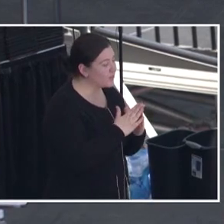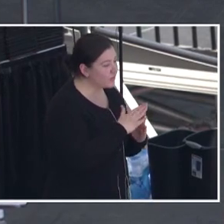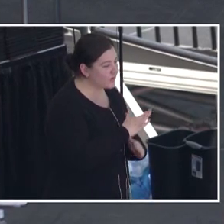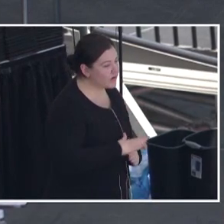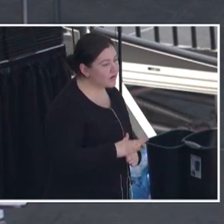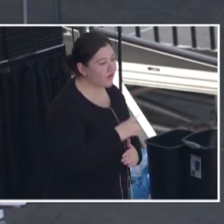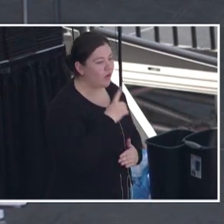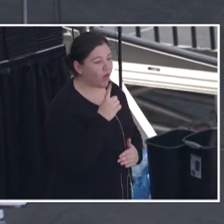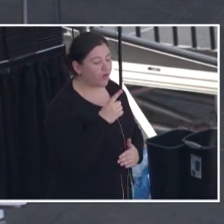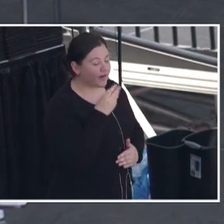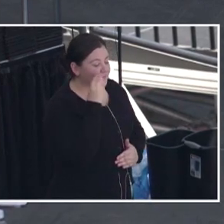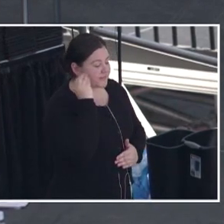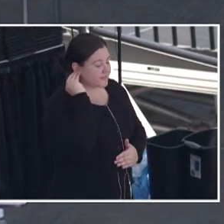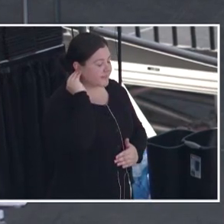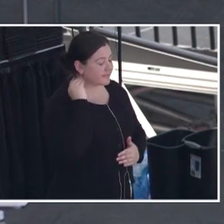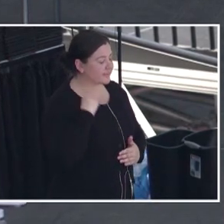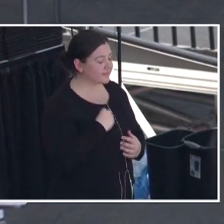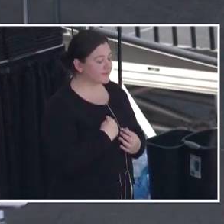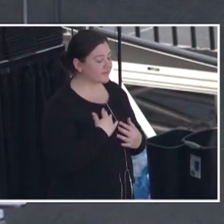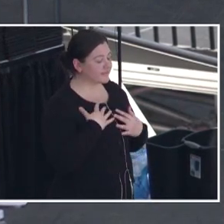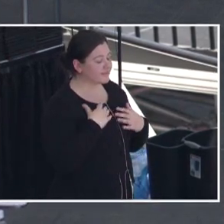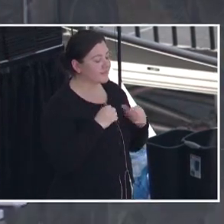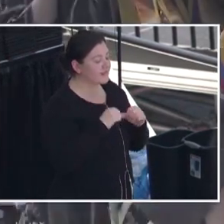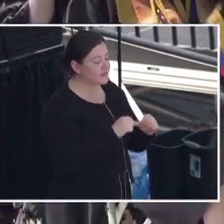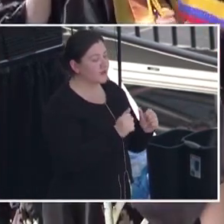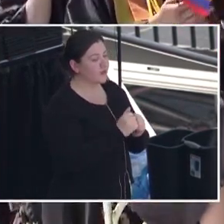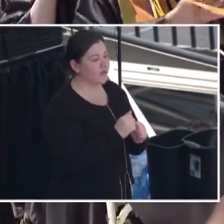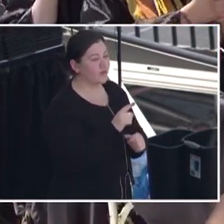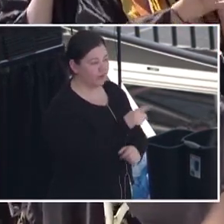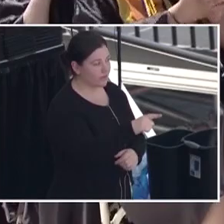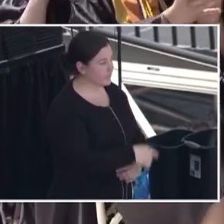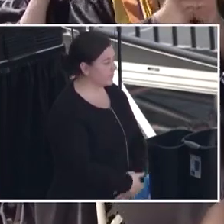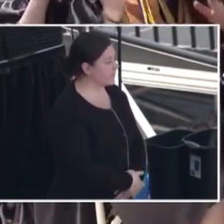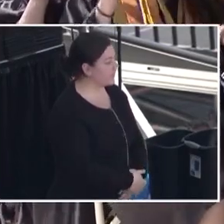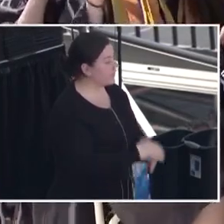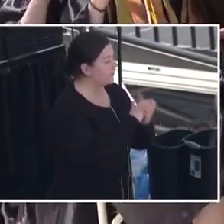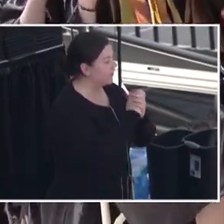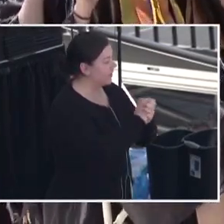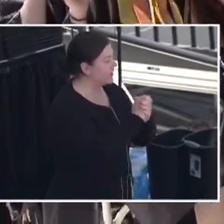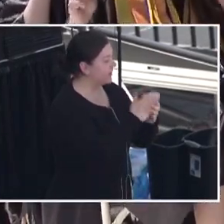you. Congratulations and thank you.